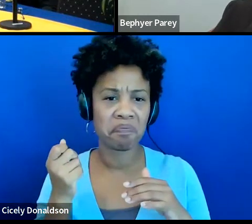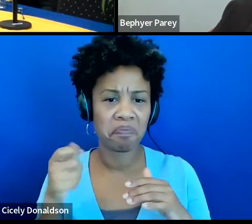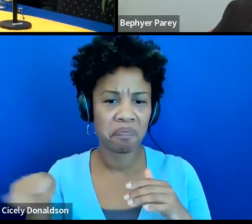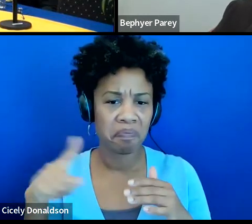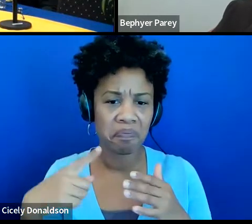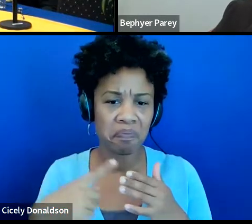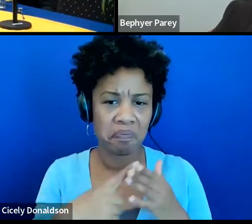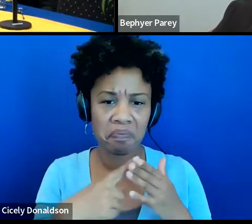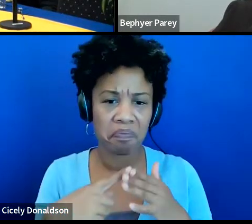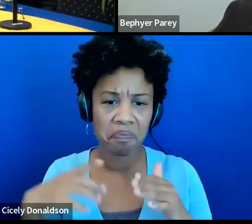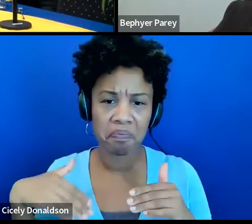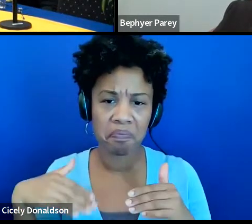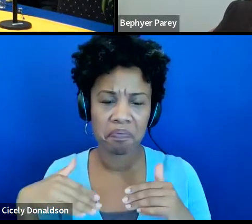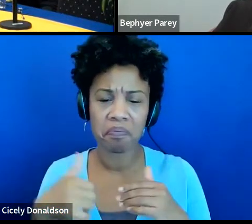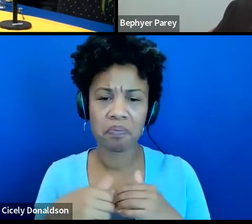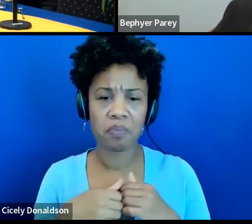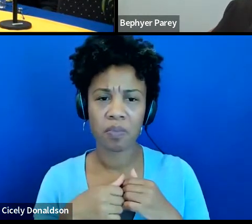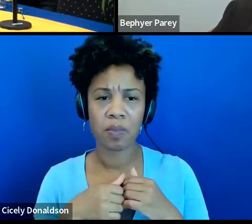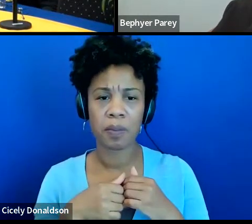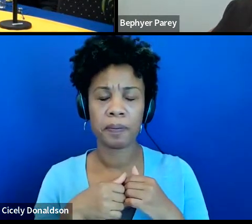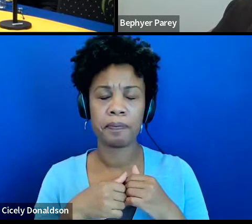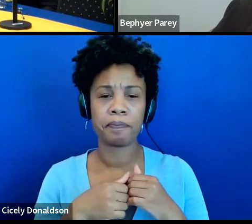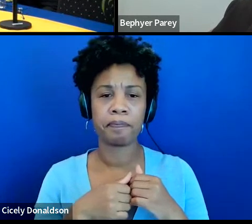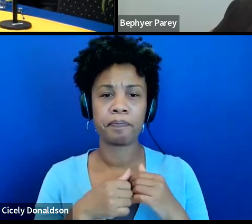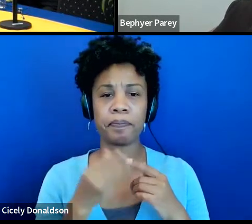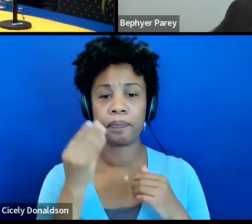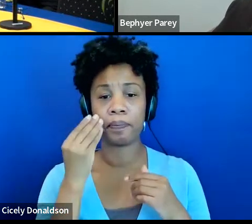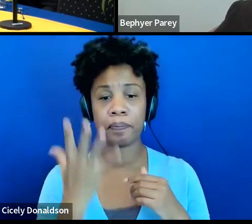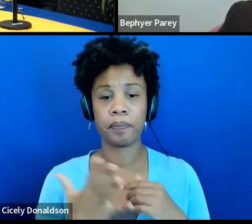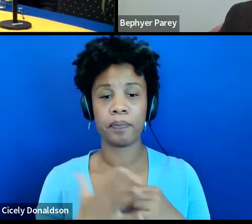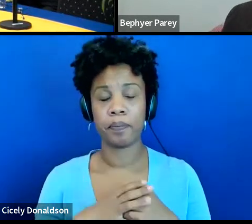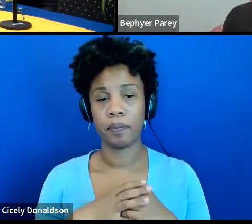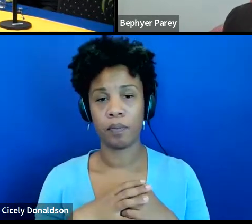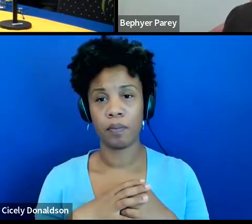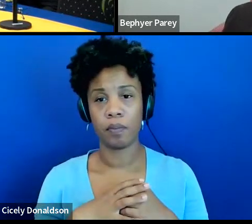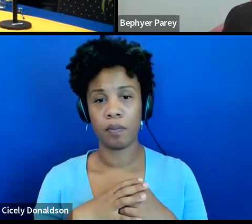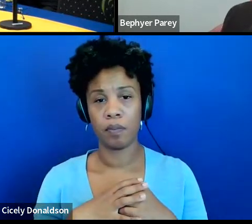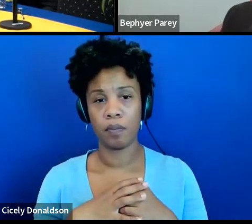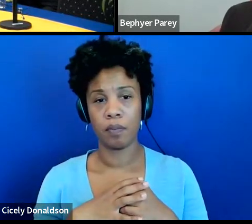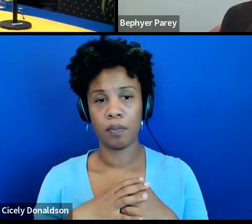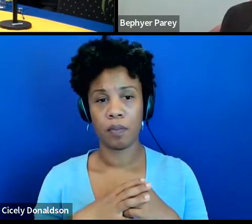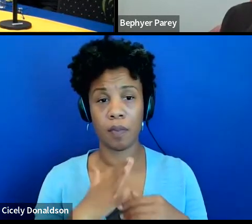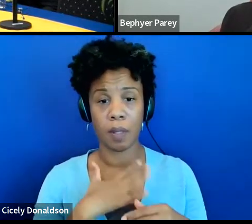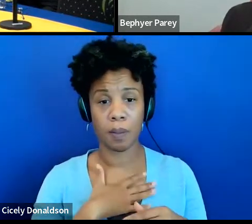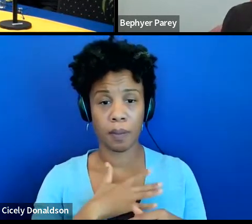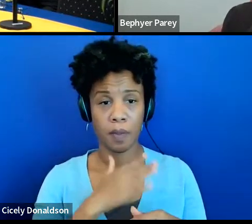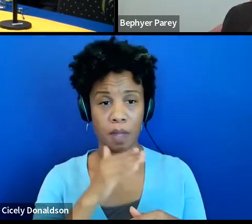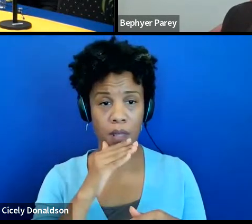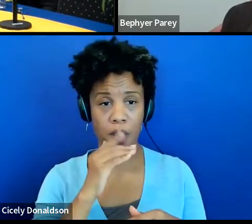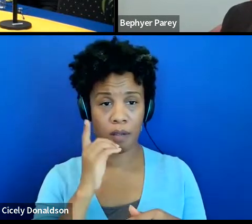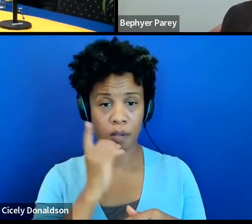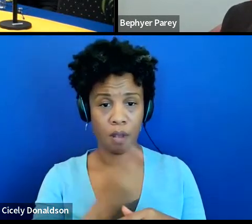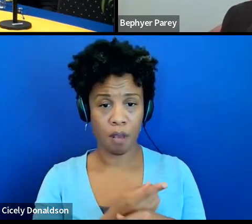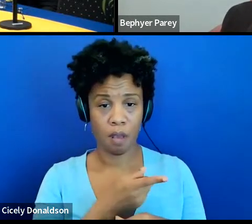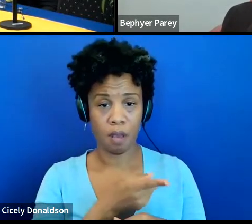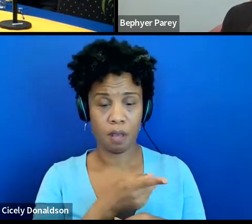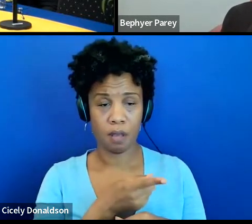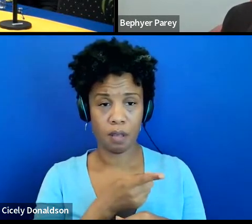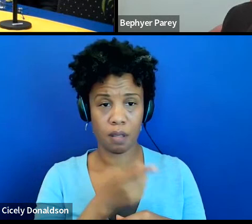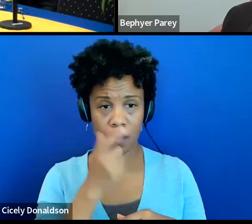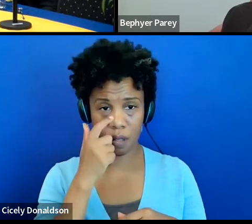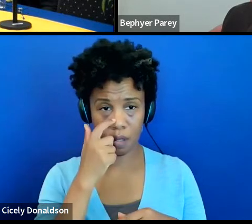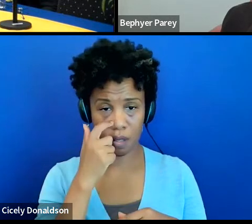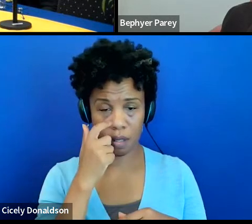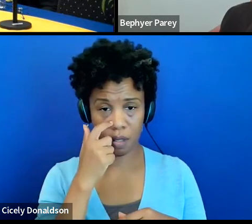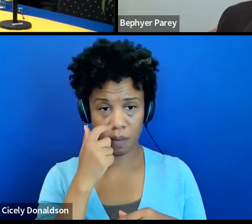My daughter for her to get a proper dental